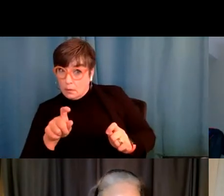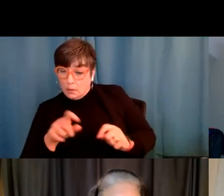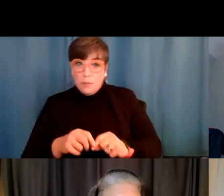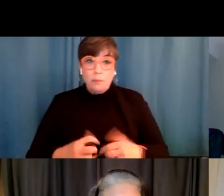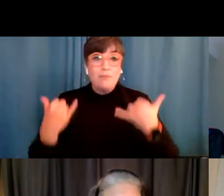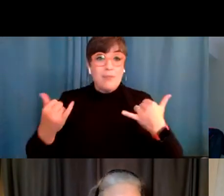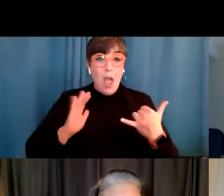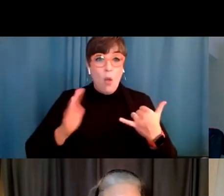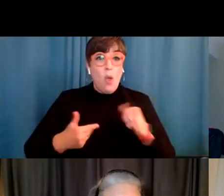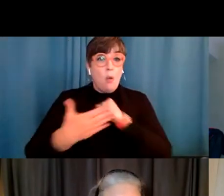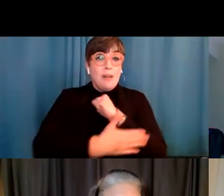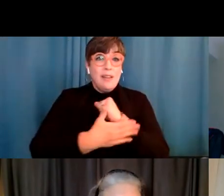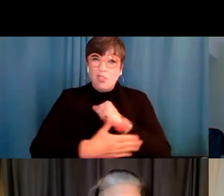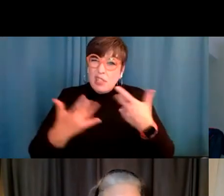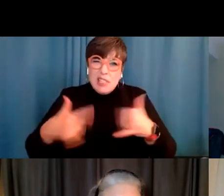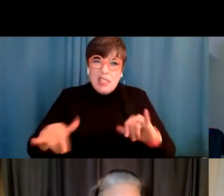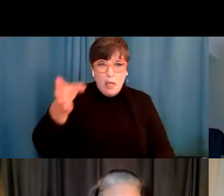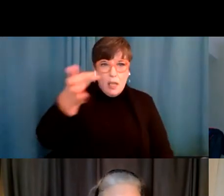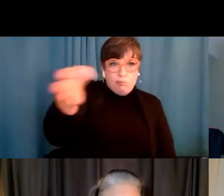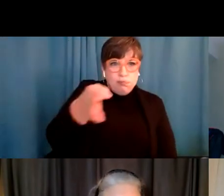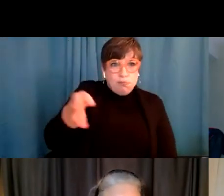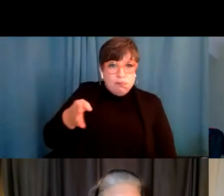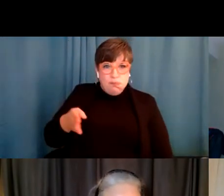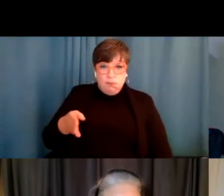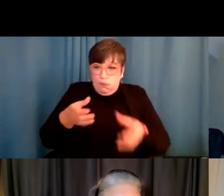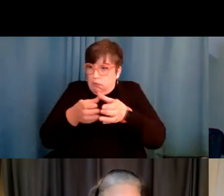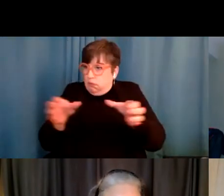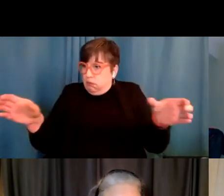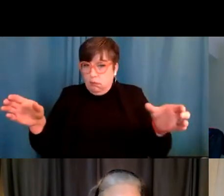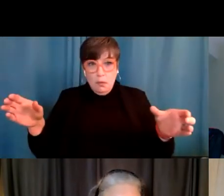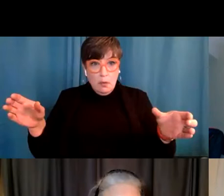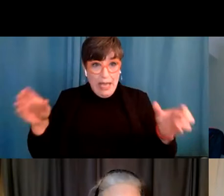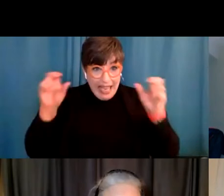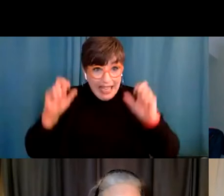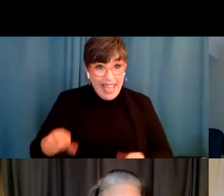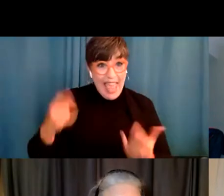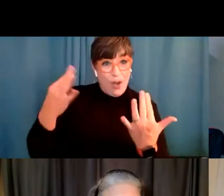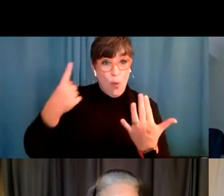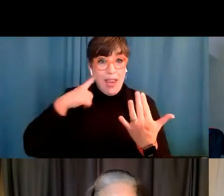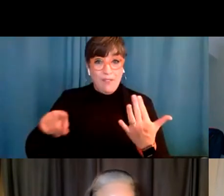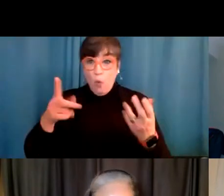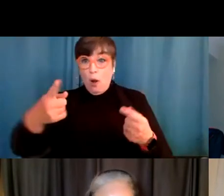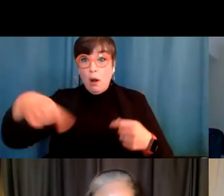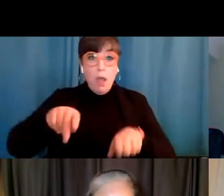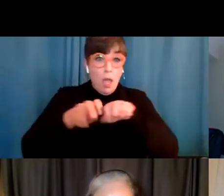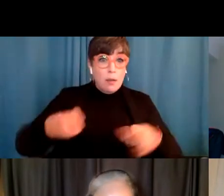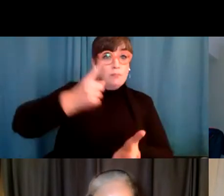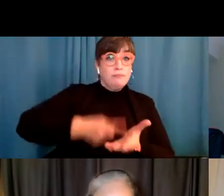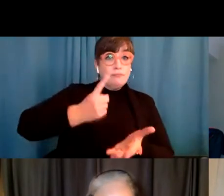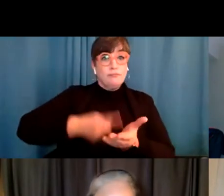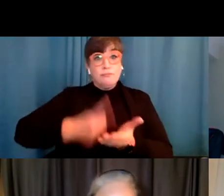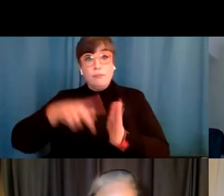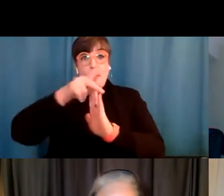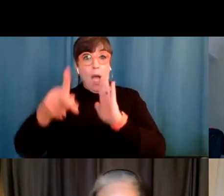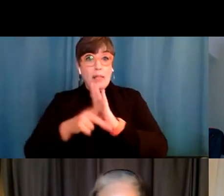again and does not have the luxury of waiting for yet another blue ribbon panel to issue policy recommendations